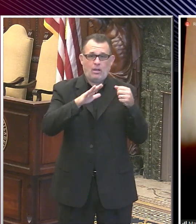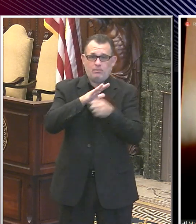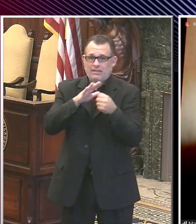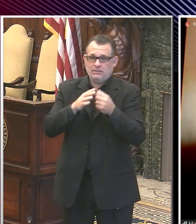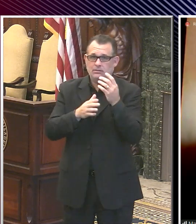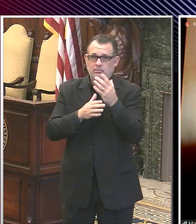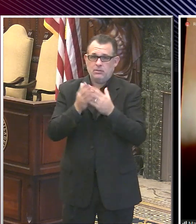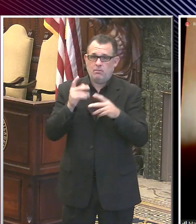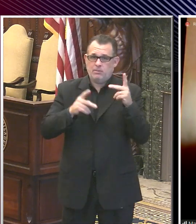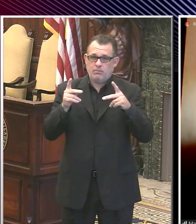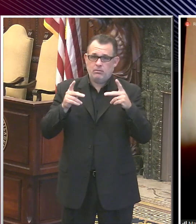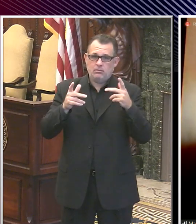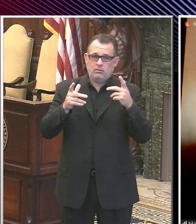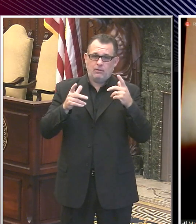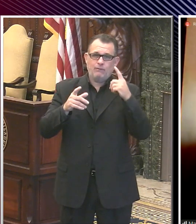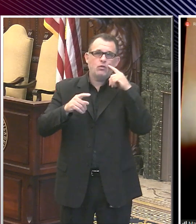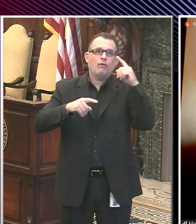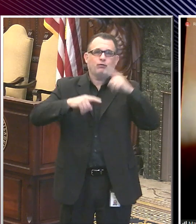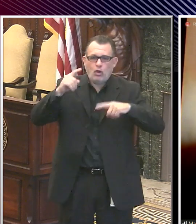degrees of